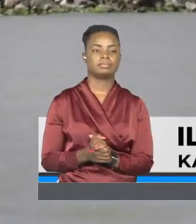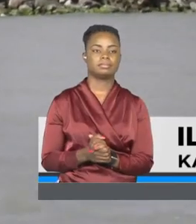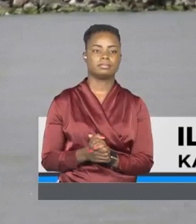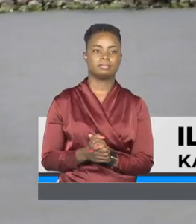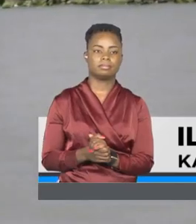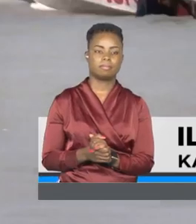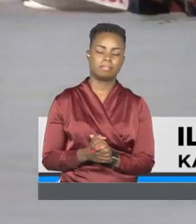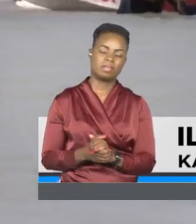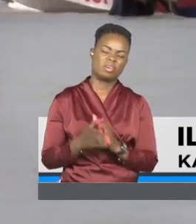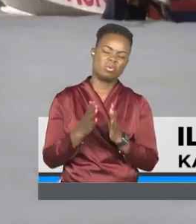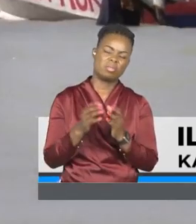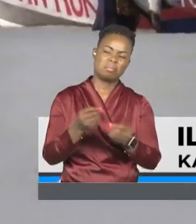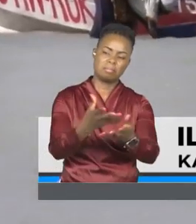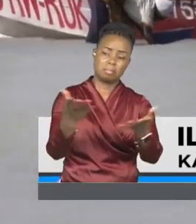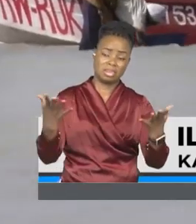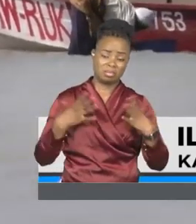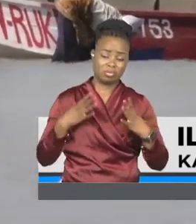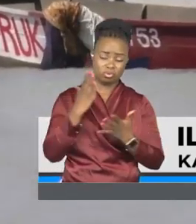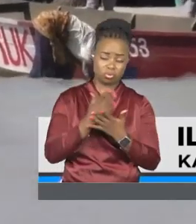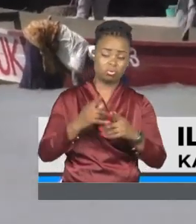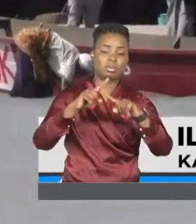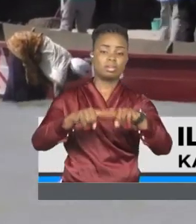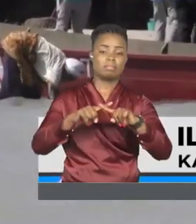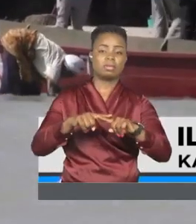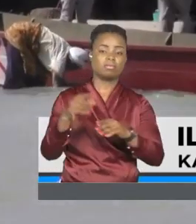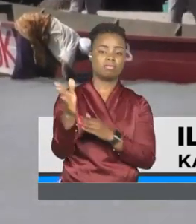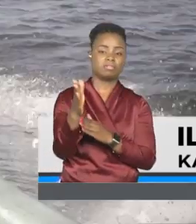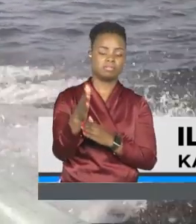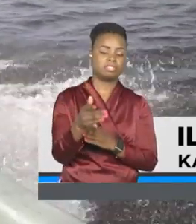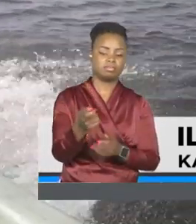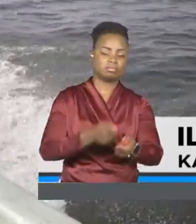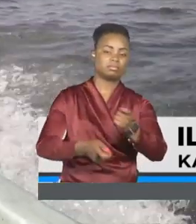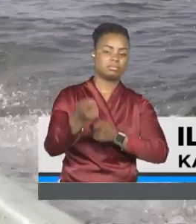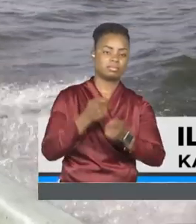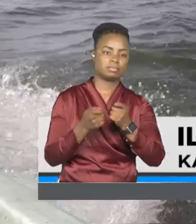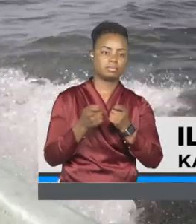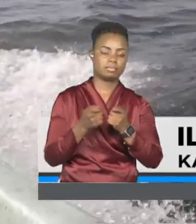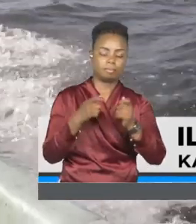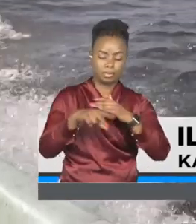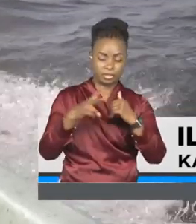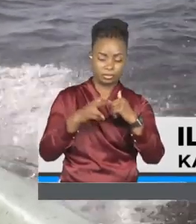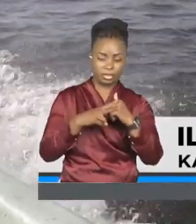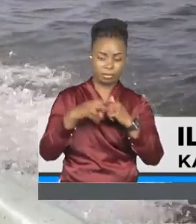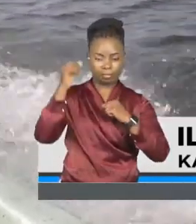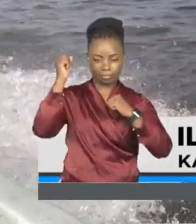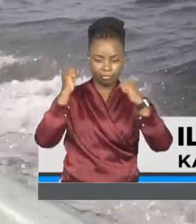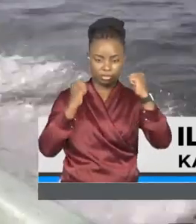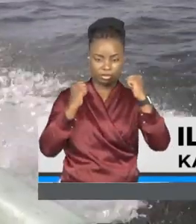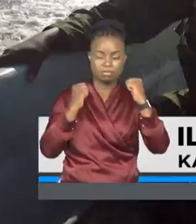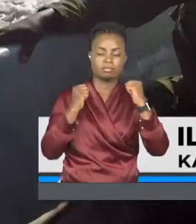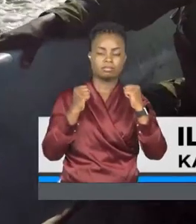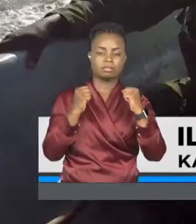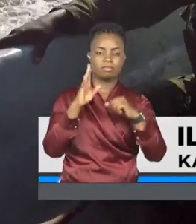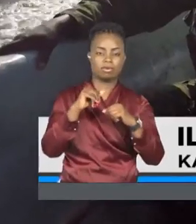With so many livelihoods dependent on fishing, the stakes are high. In July, armed forces from Uganda and the